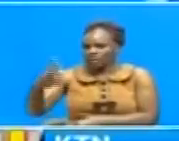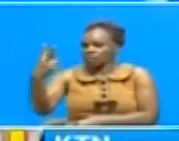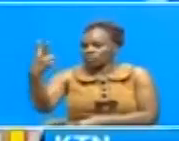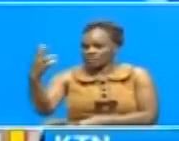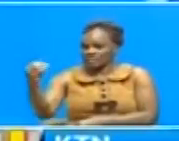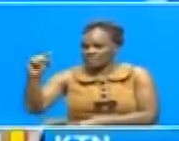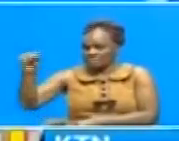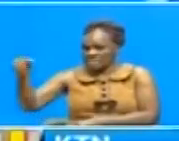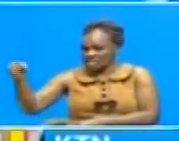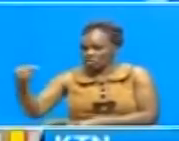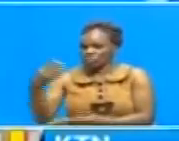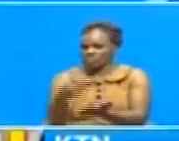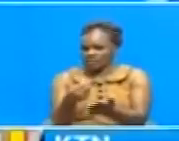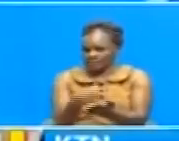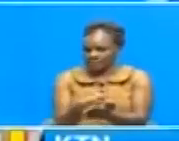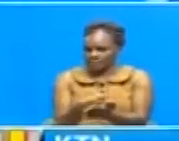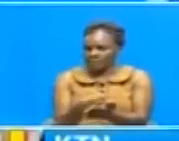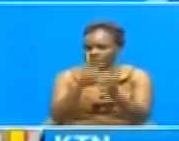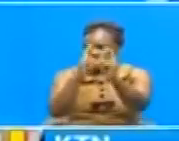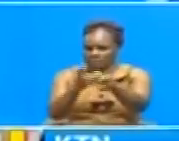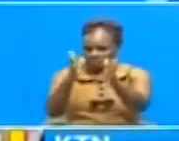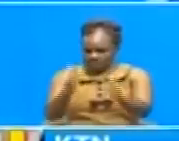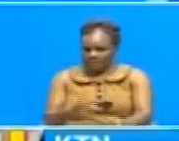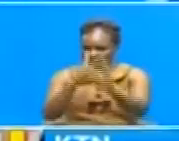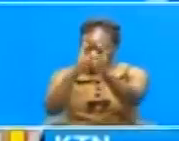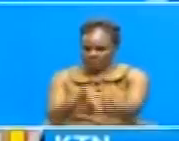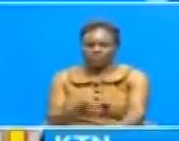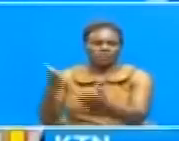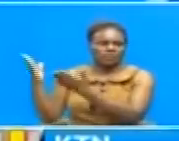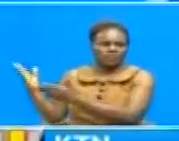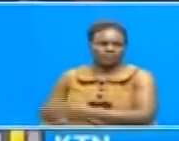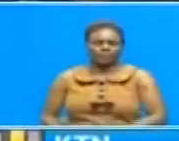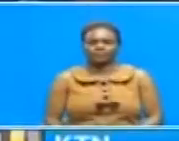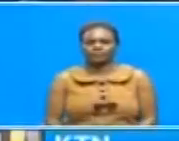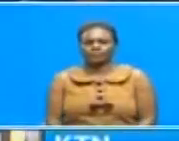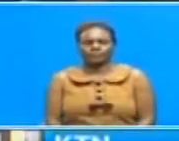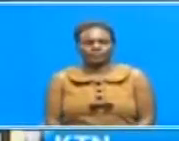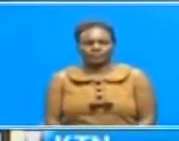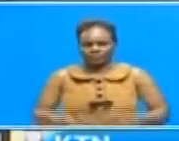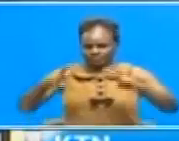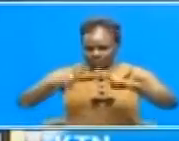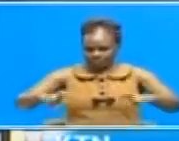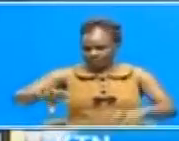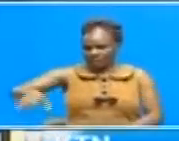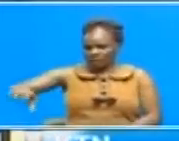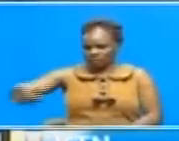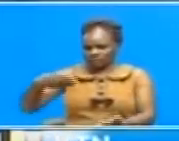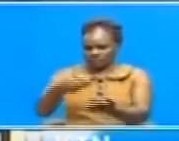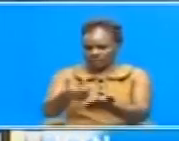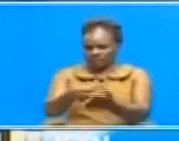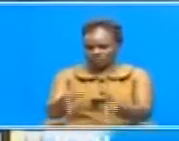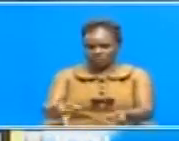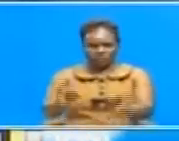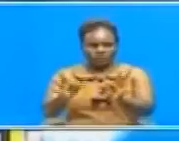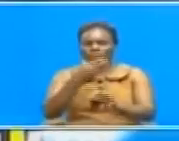20 million shillings. Ian Wafula reports. Still on the trail to investigate Nairobi County's Chief Finance Officer